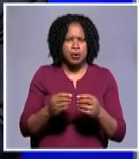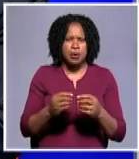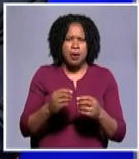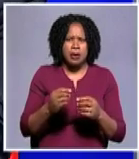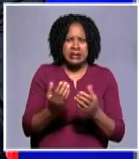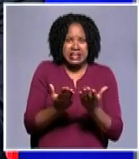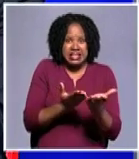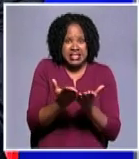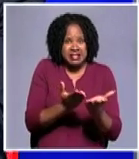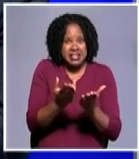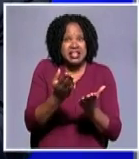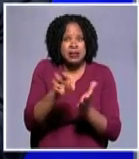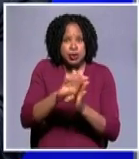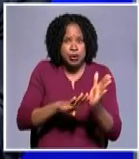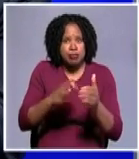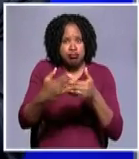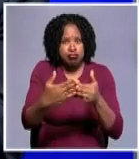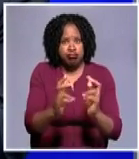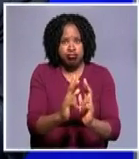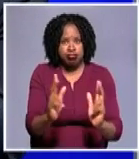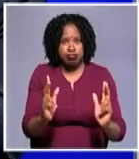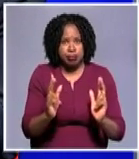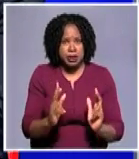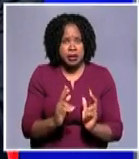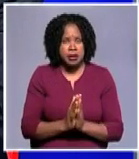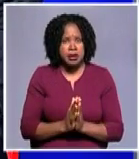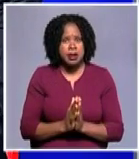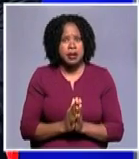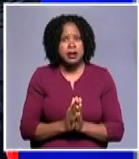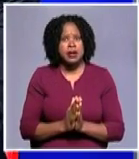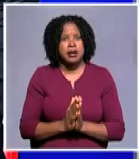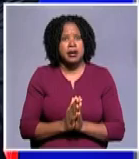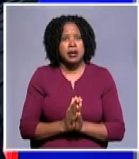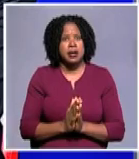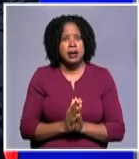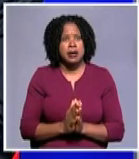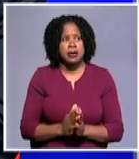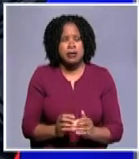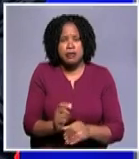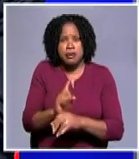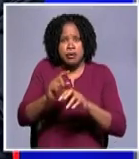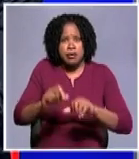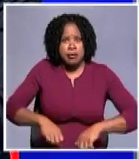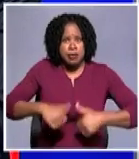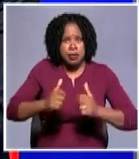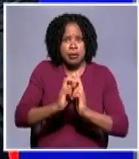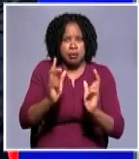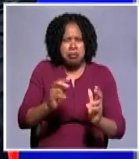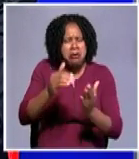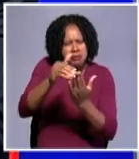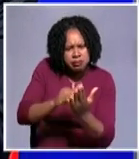bring the services closer to the people, to provide primary health care services where the people live.